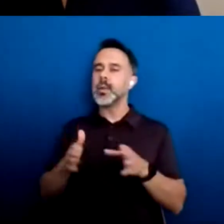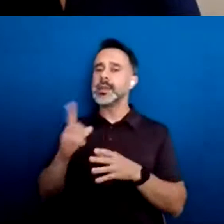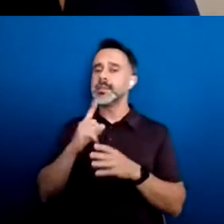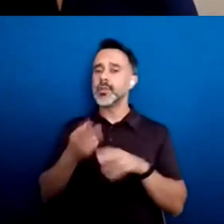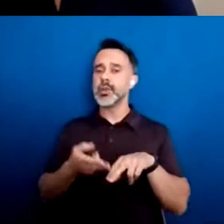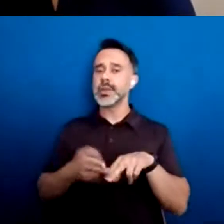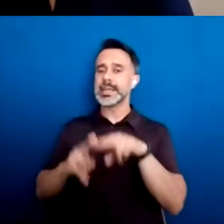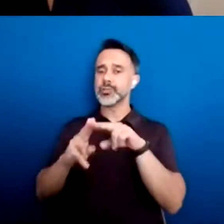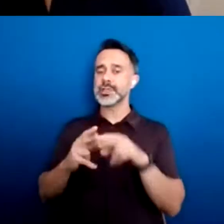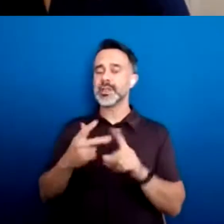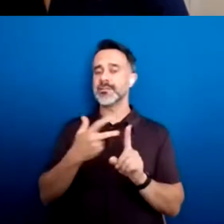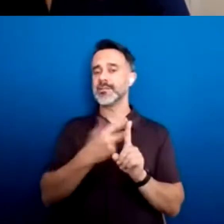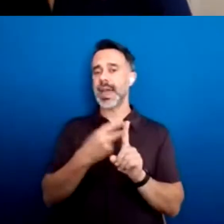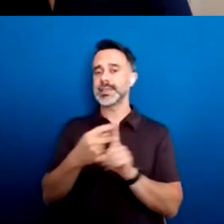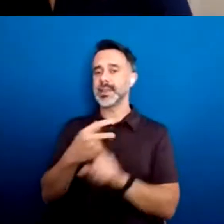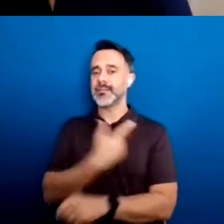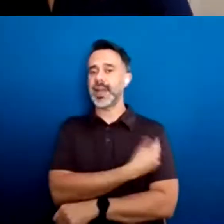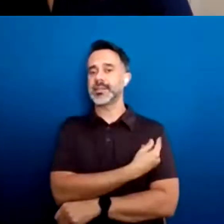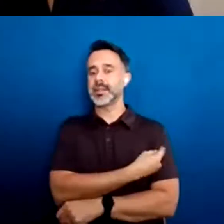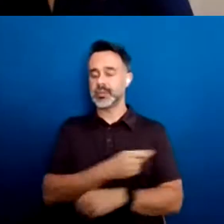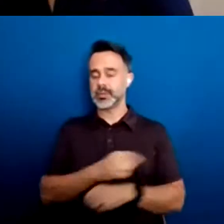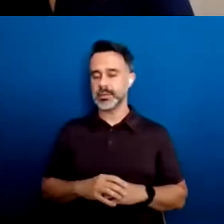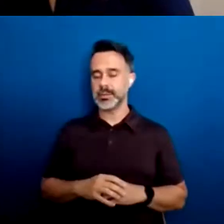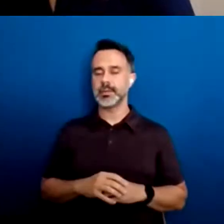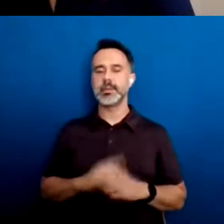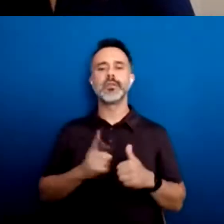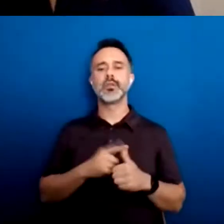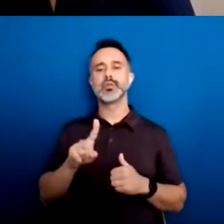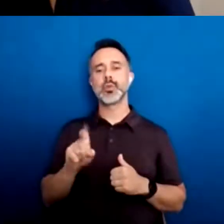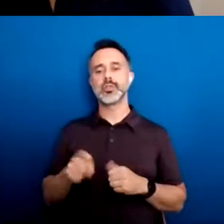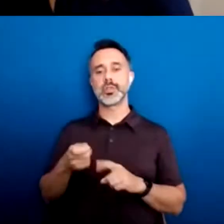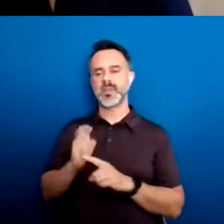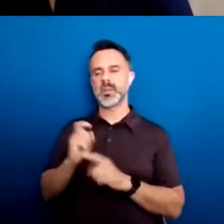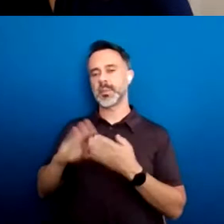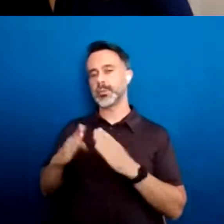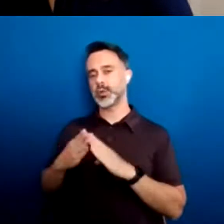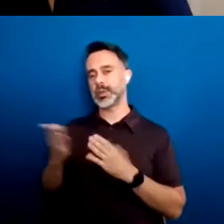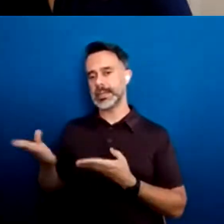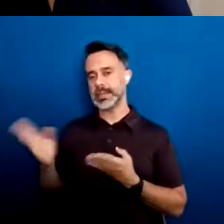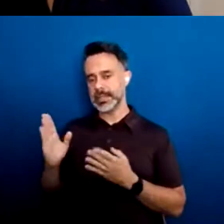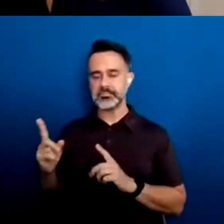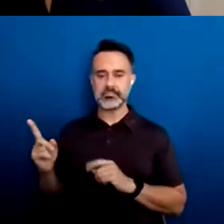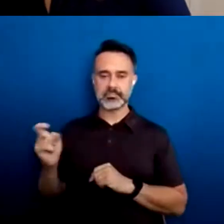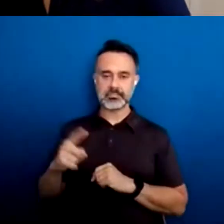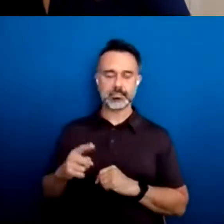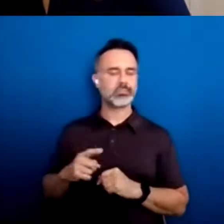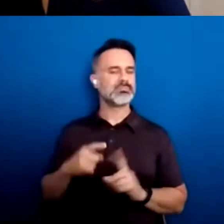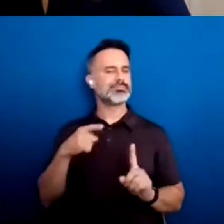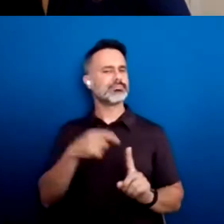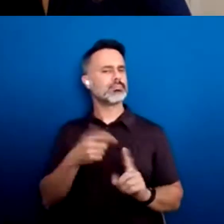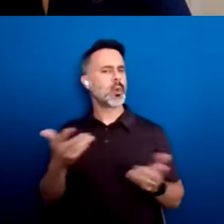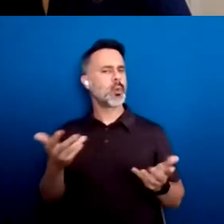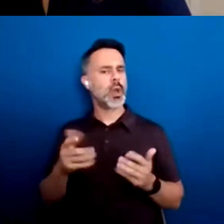vaccination efforts. So I guess the first question that a community member asks is, what specific plans do